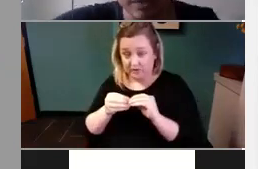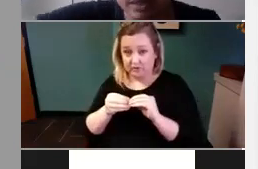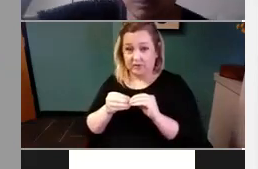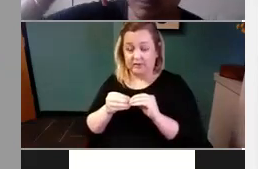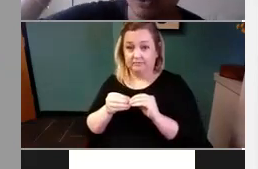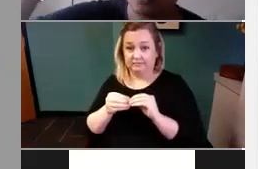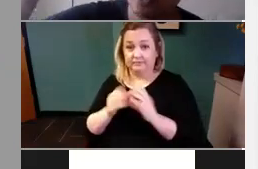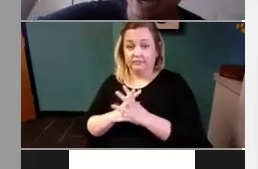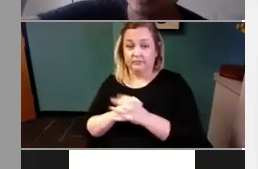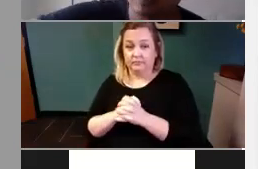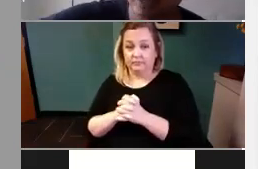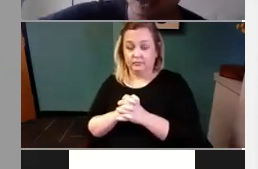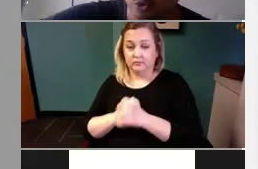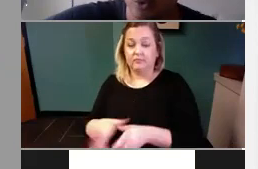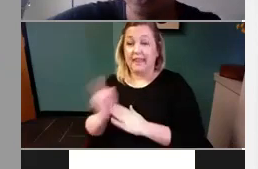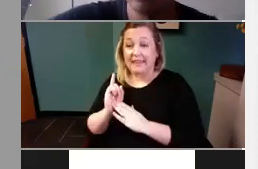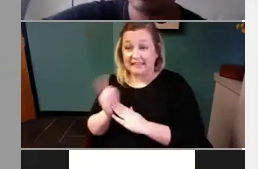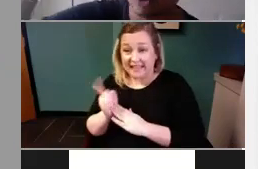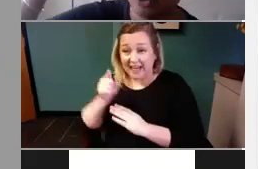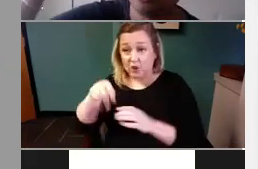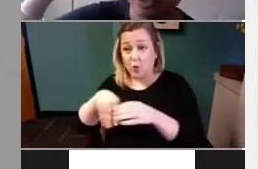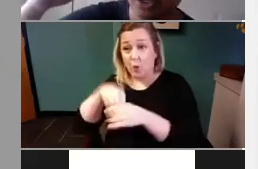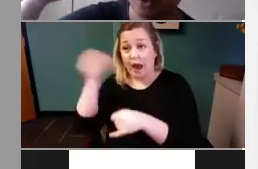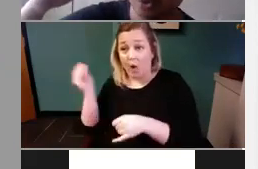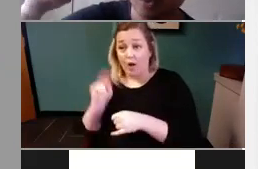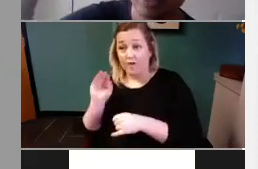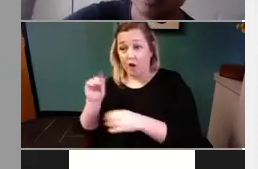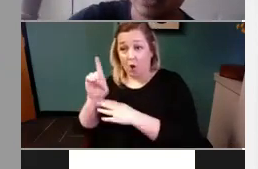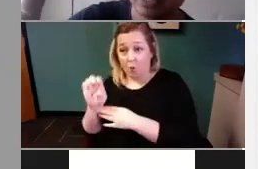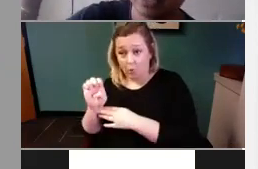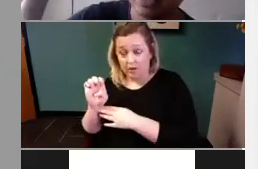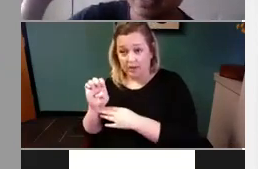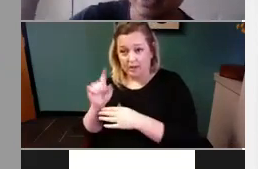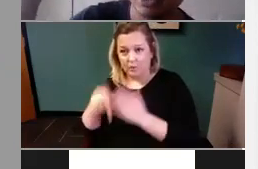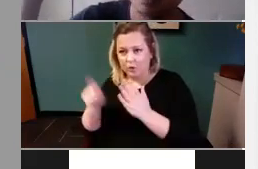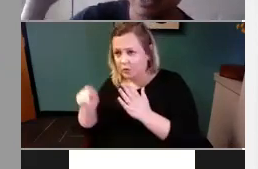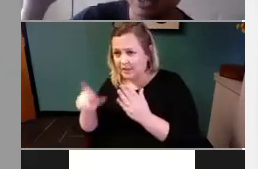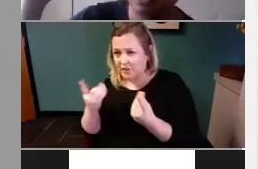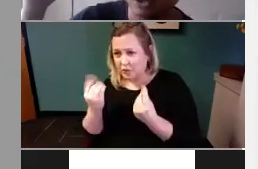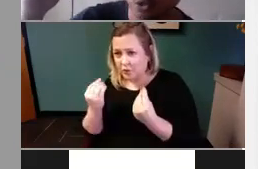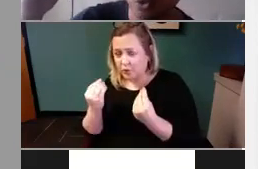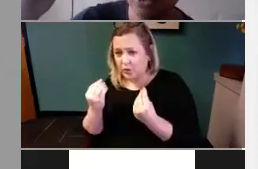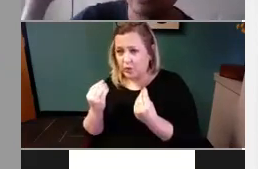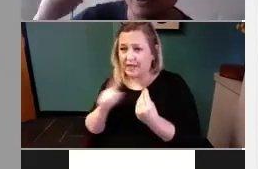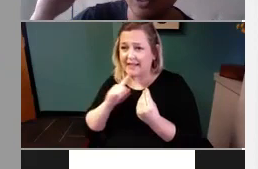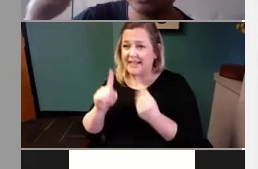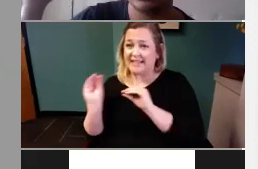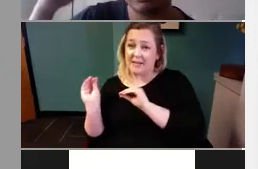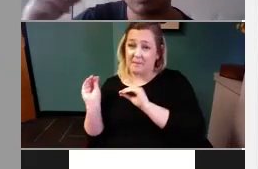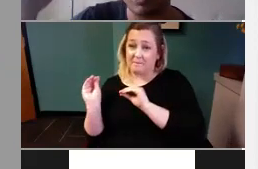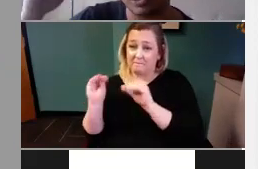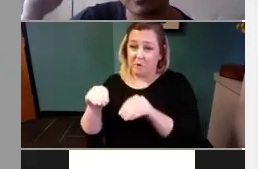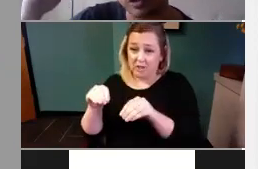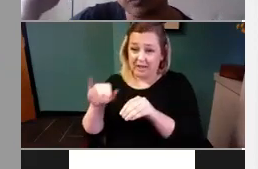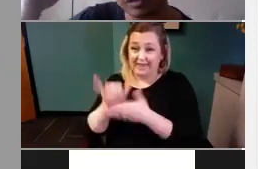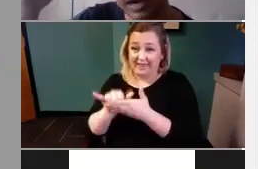right? The moment you go out of that node, what you would need to do is basically insert your particular node in front